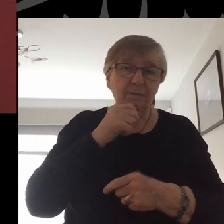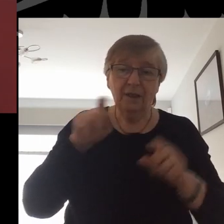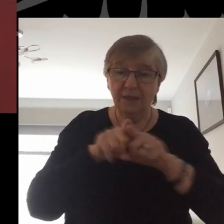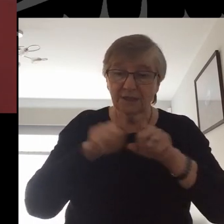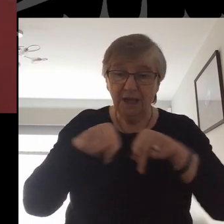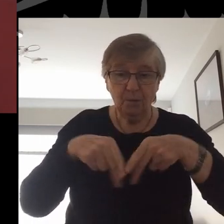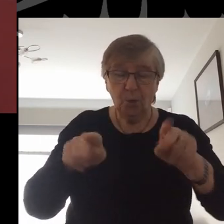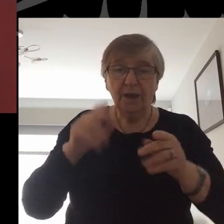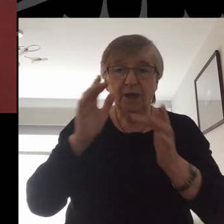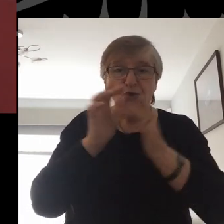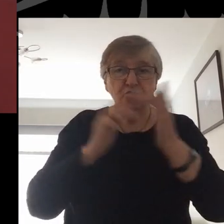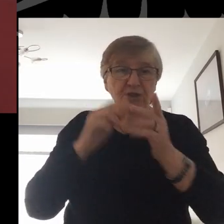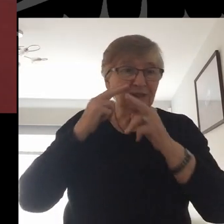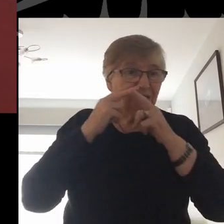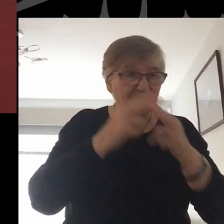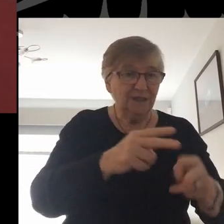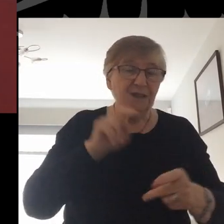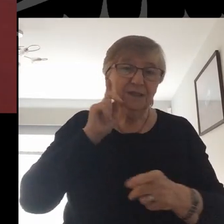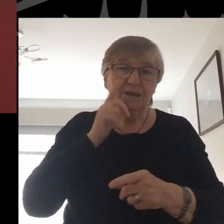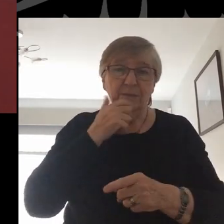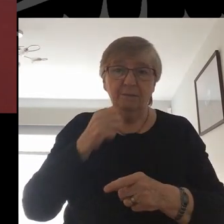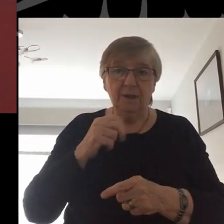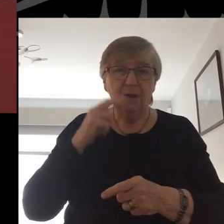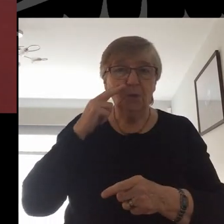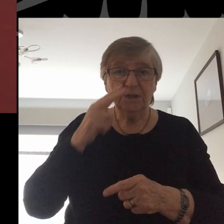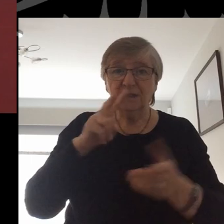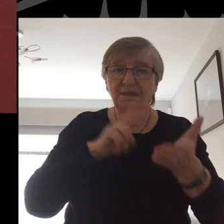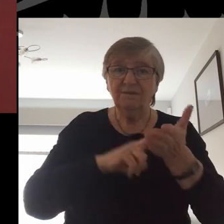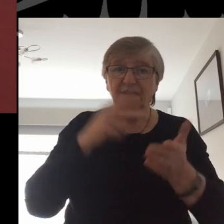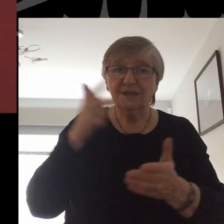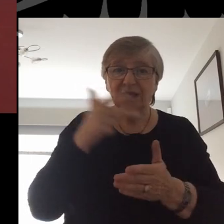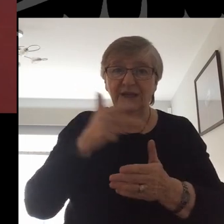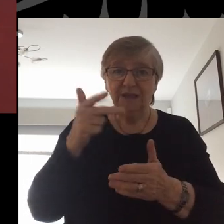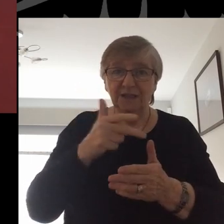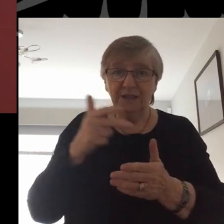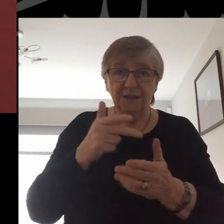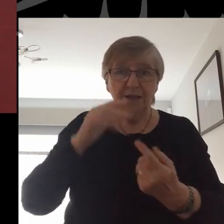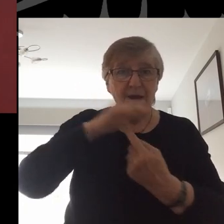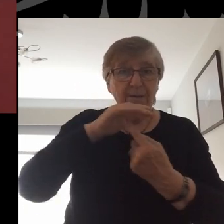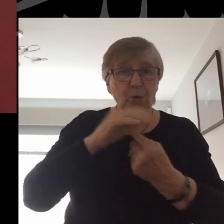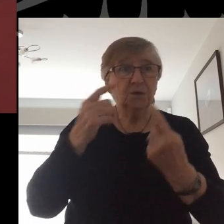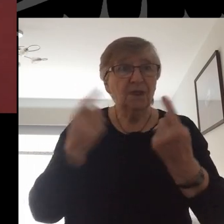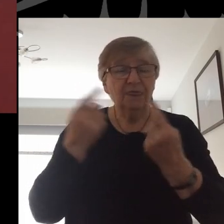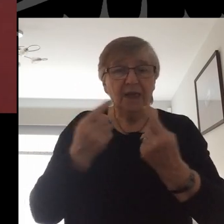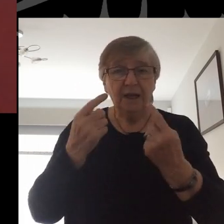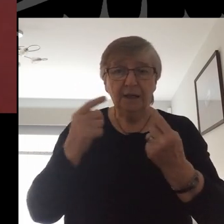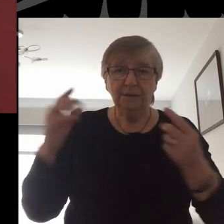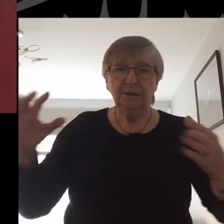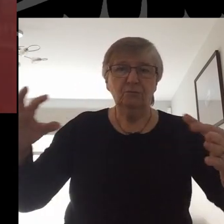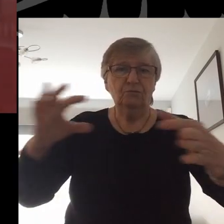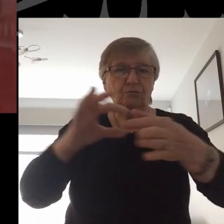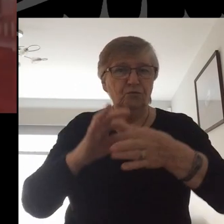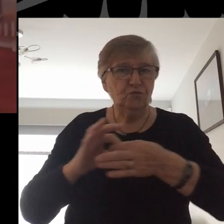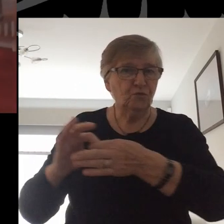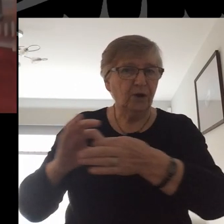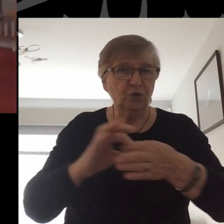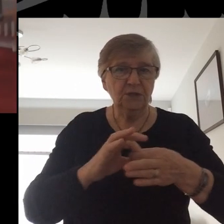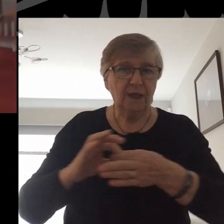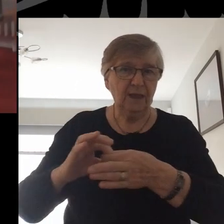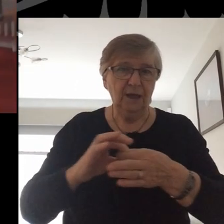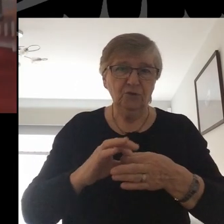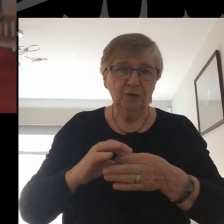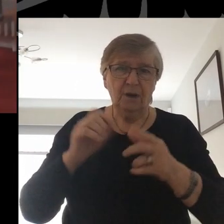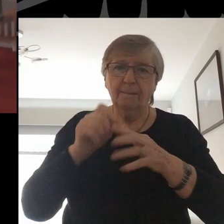people in and through Christ, we see verse 18 and following that a key thing, the most important thing, is about reconciliation.